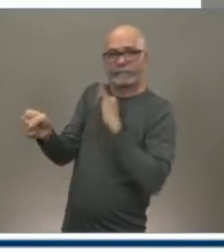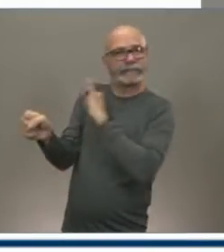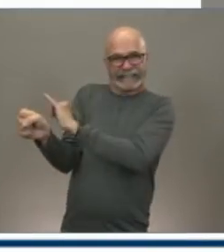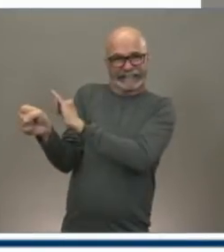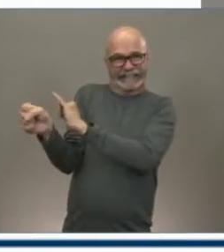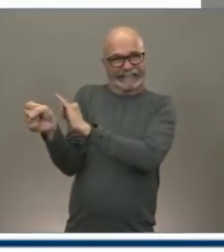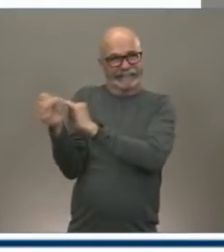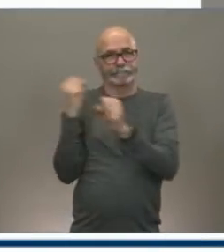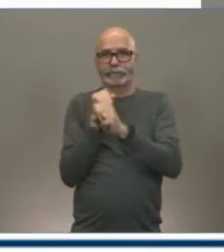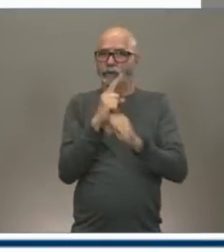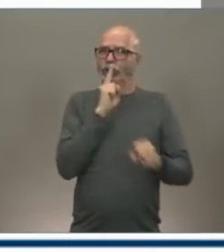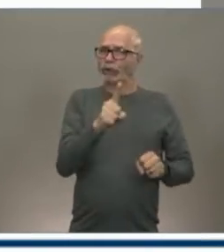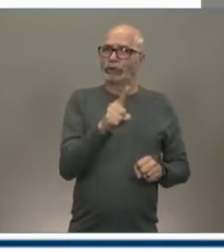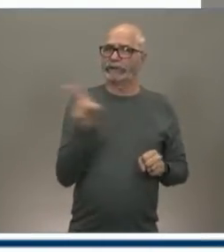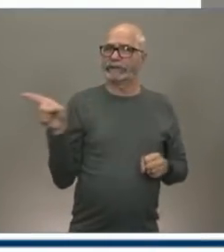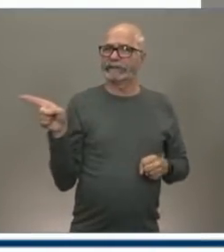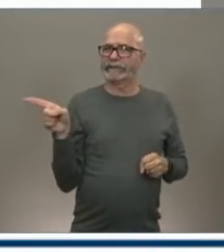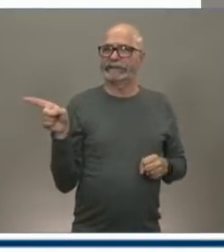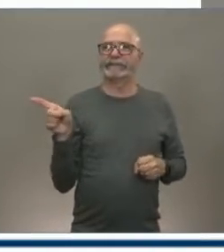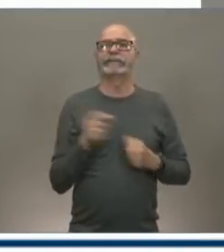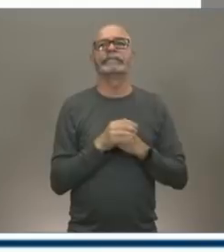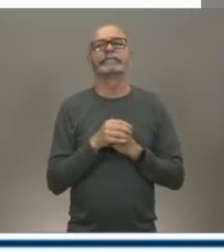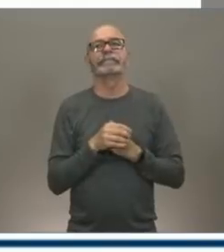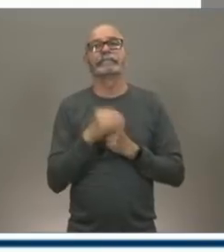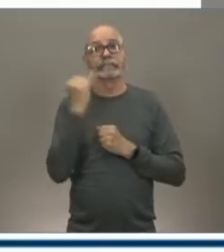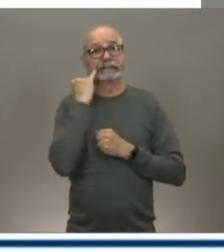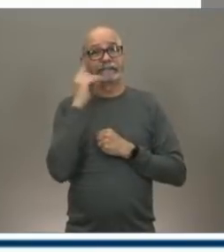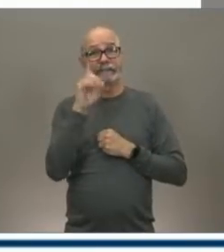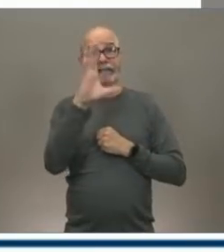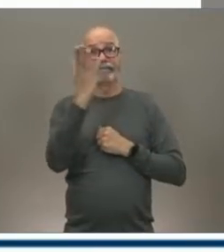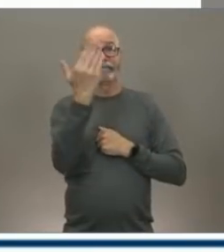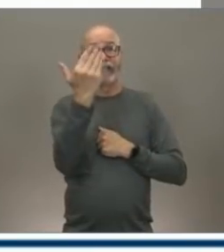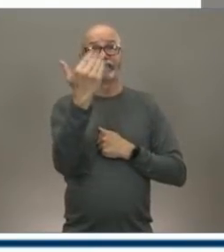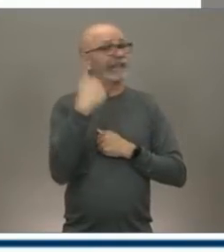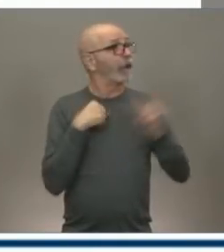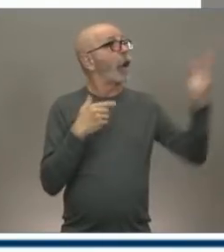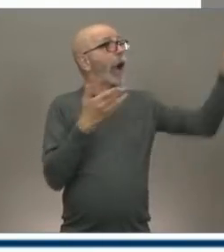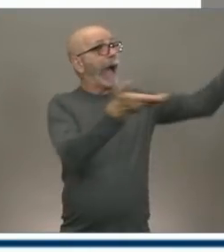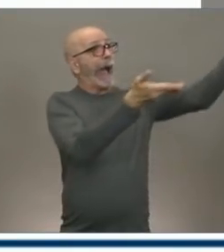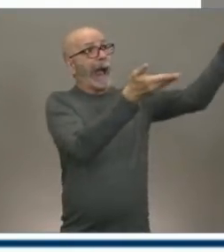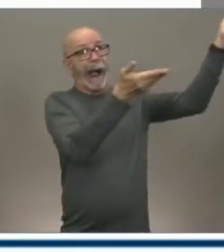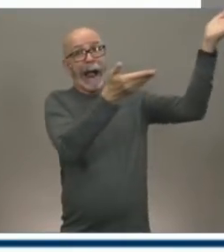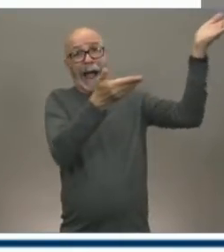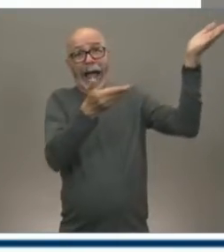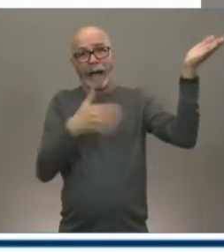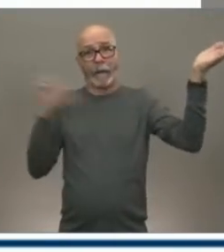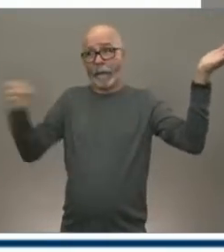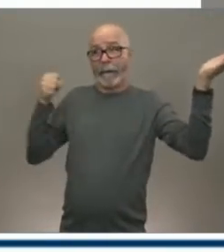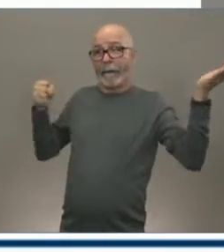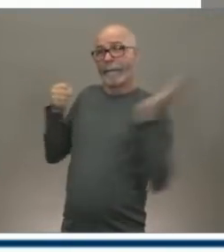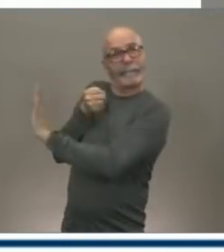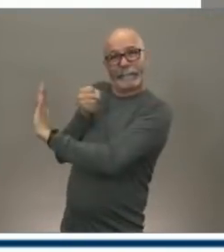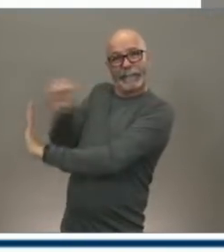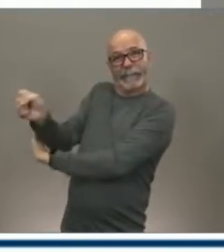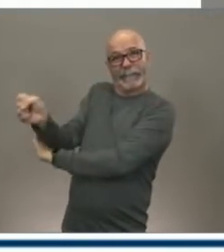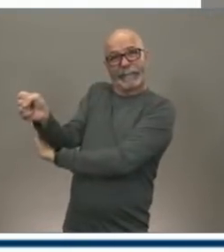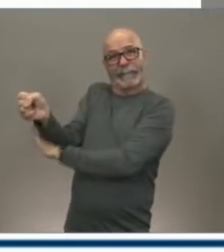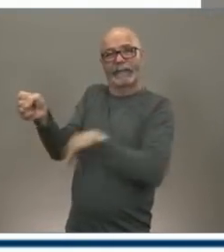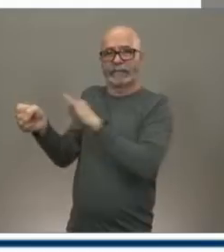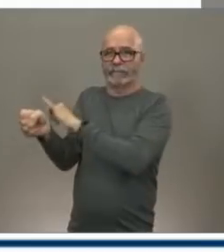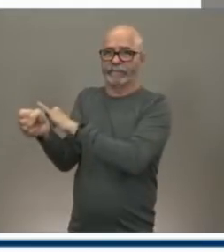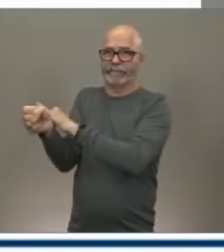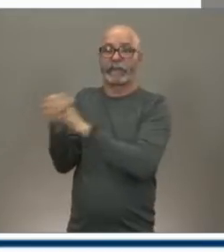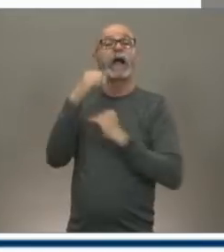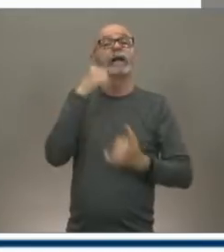we actually get to the December 15th, that we're ready to go. And later this week, we'll also be involved in on